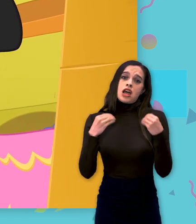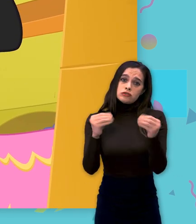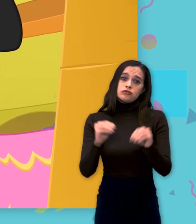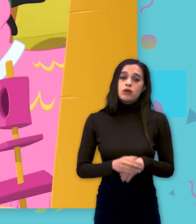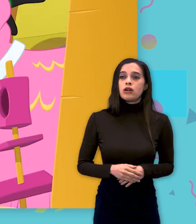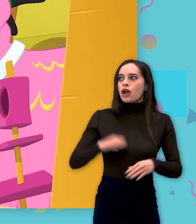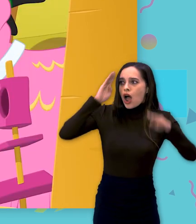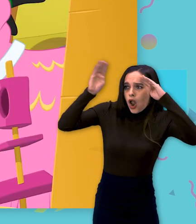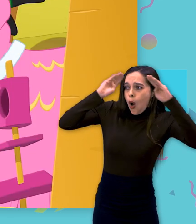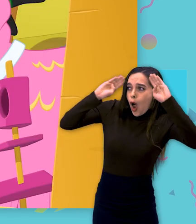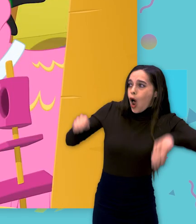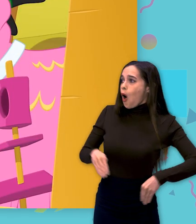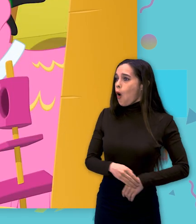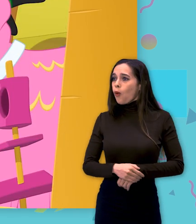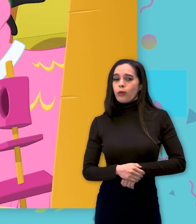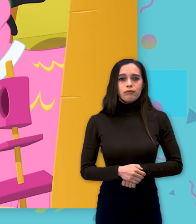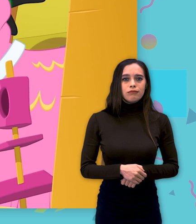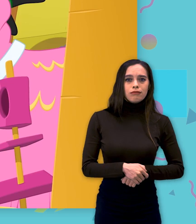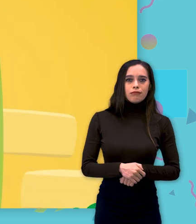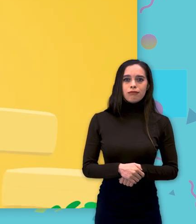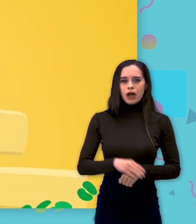Hello? Hello?